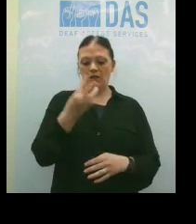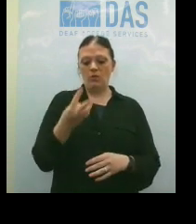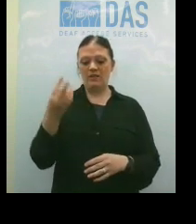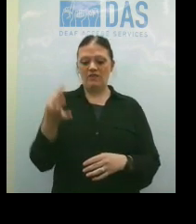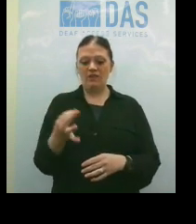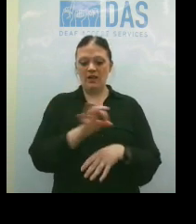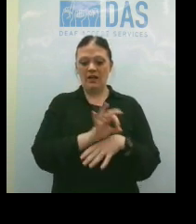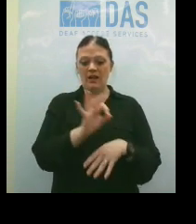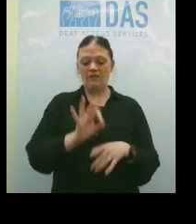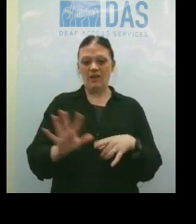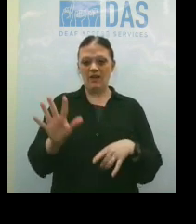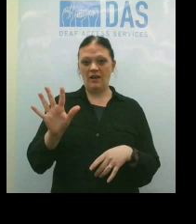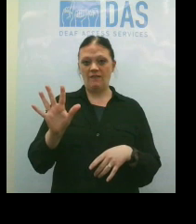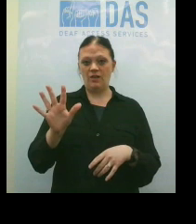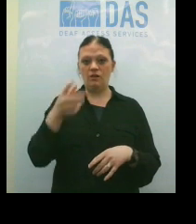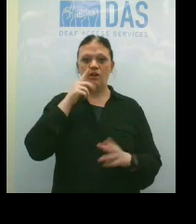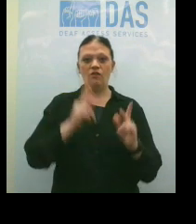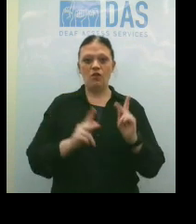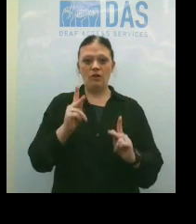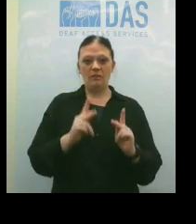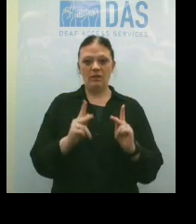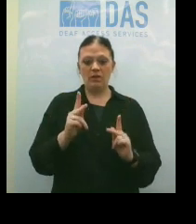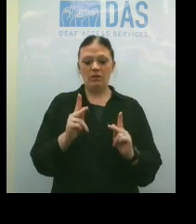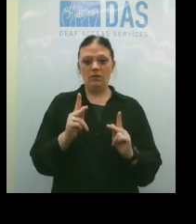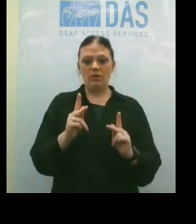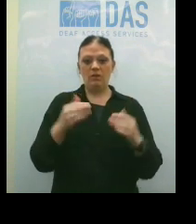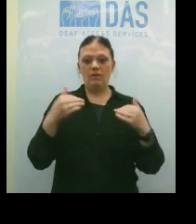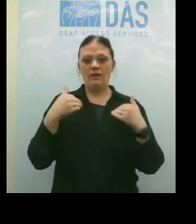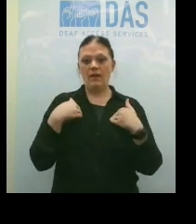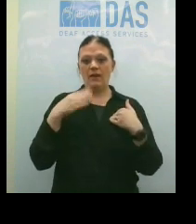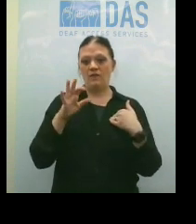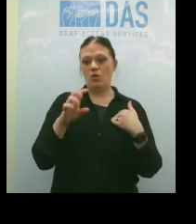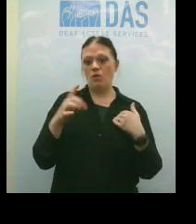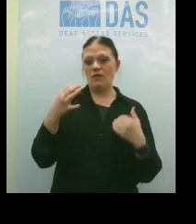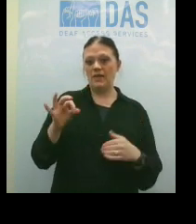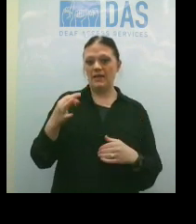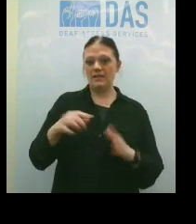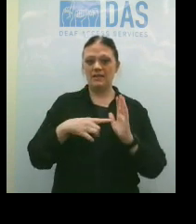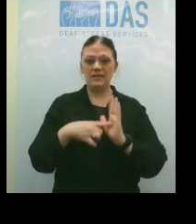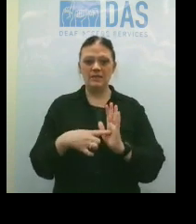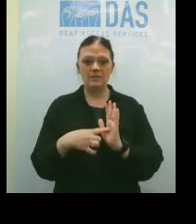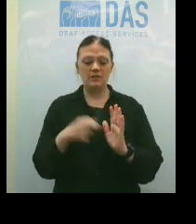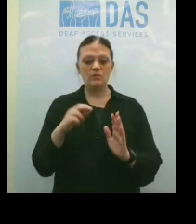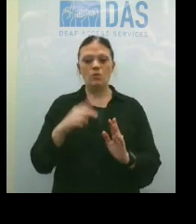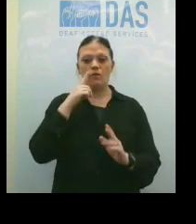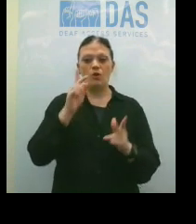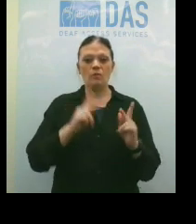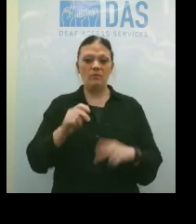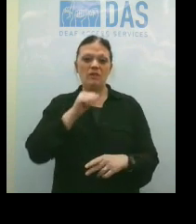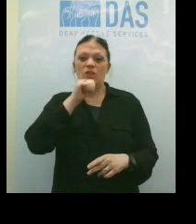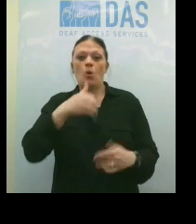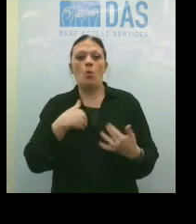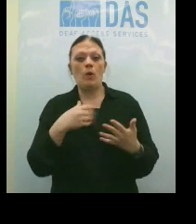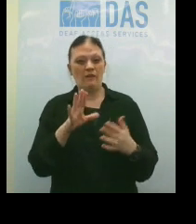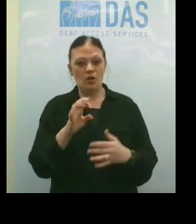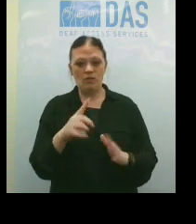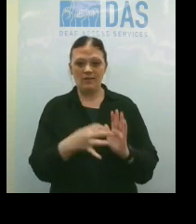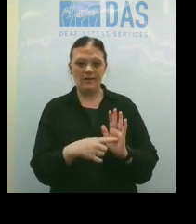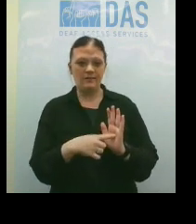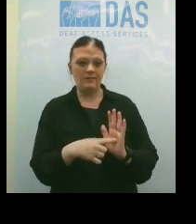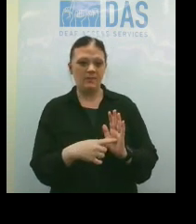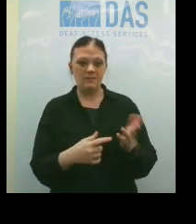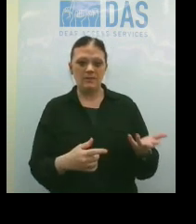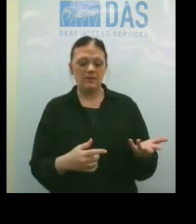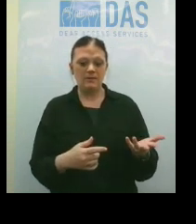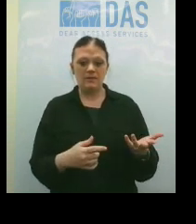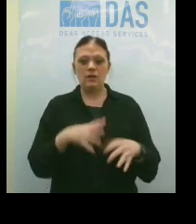from 9 to 5 for people that have COVID-19 symptoms or for people that don't have COVID-19 symptoms.